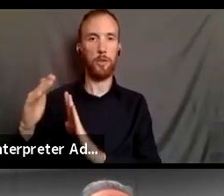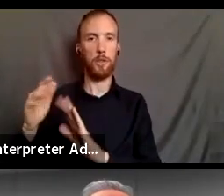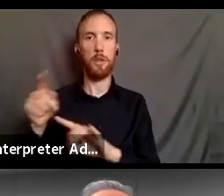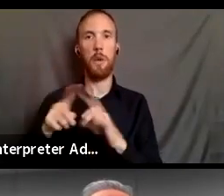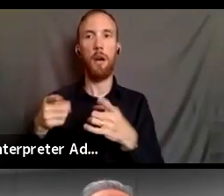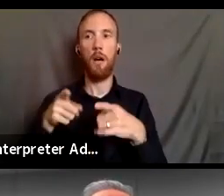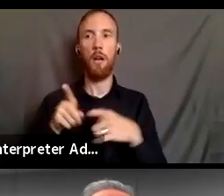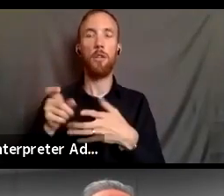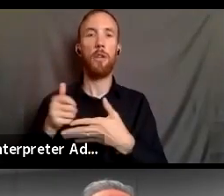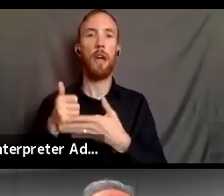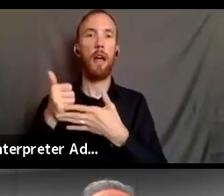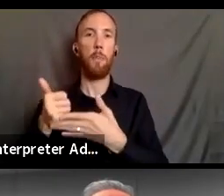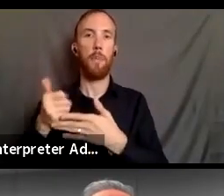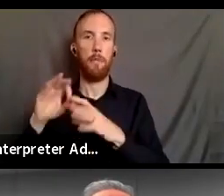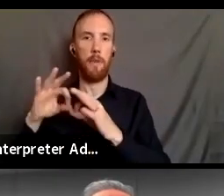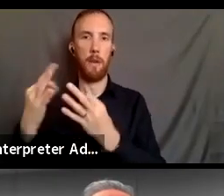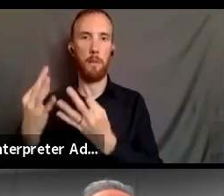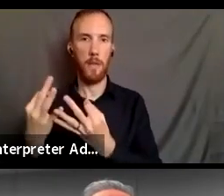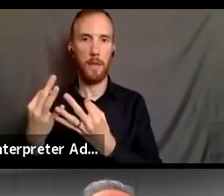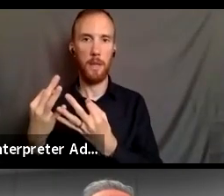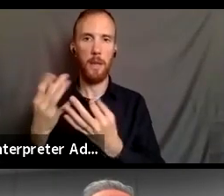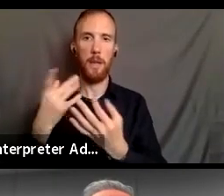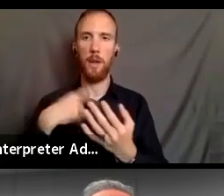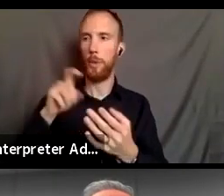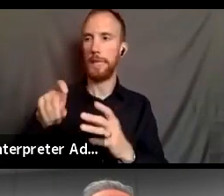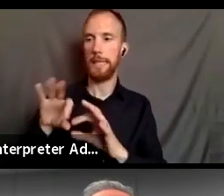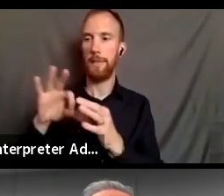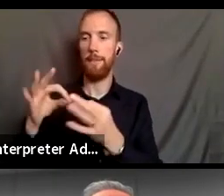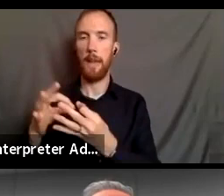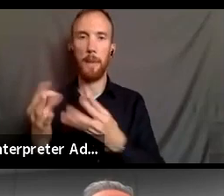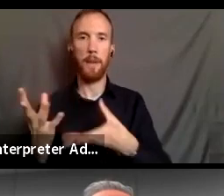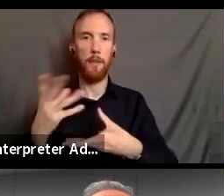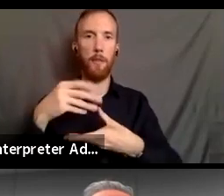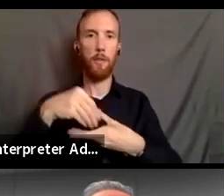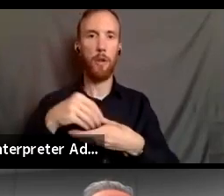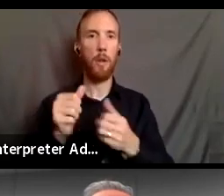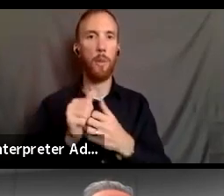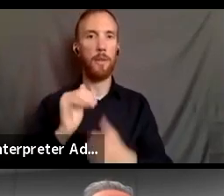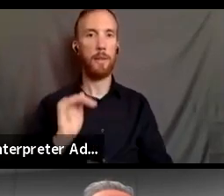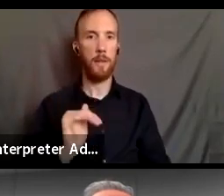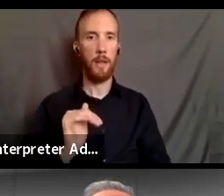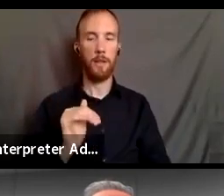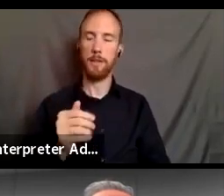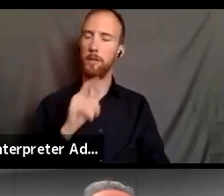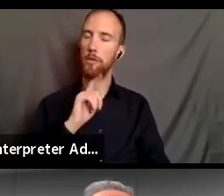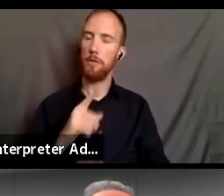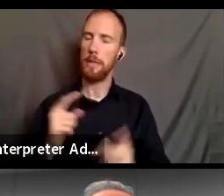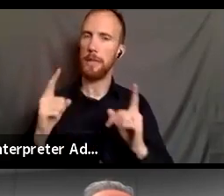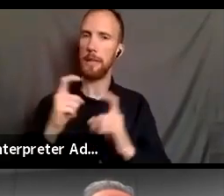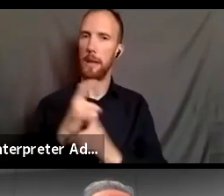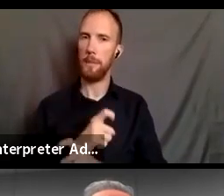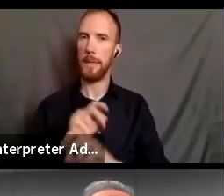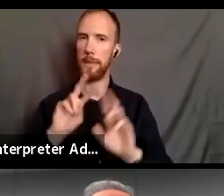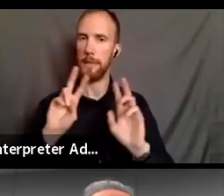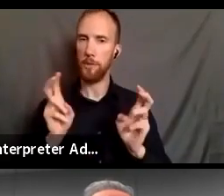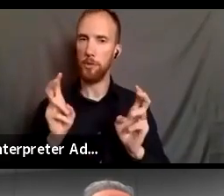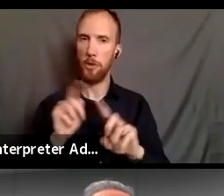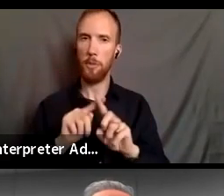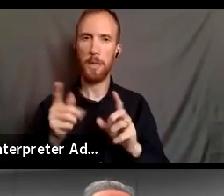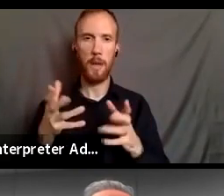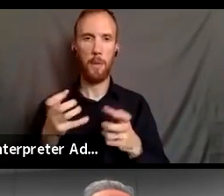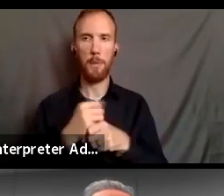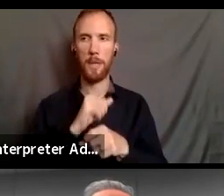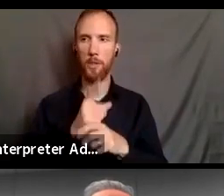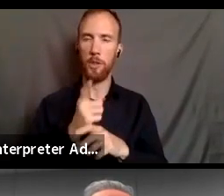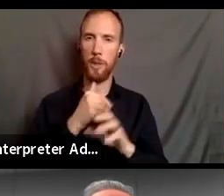bring families along with the child because it's such a complex issue and but i want to be cautious like that you know